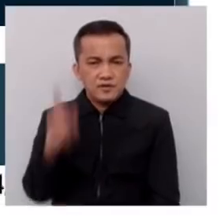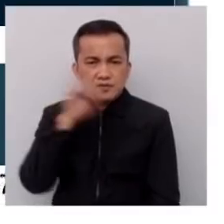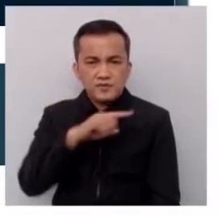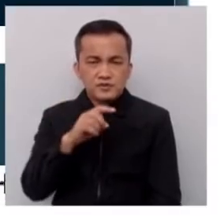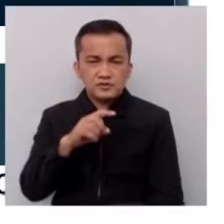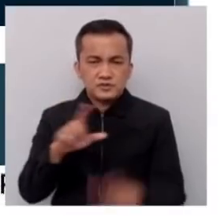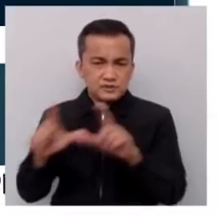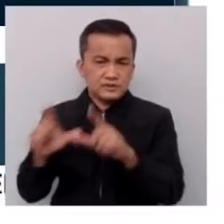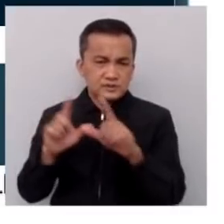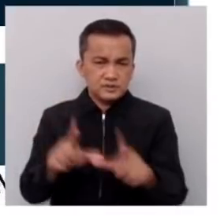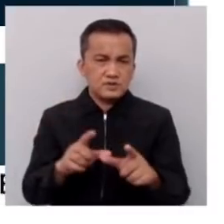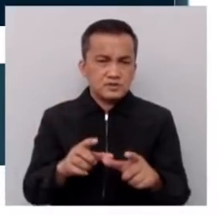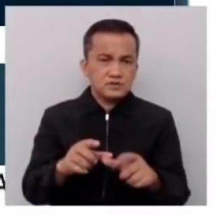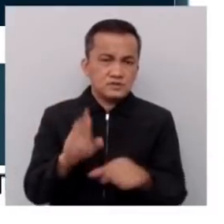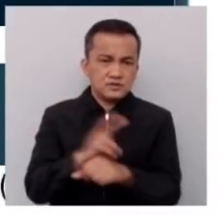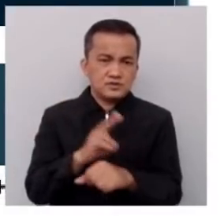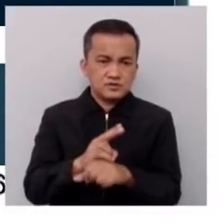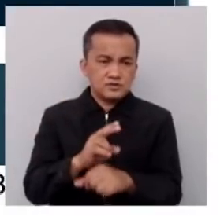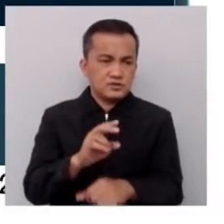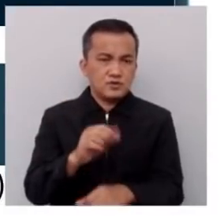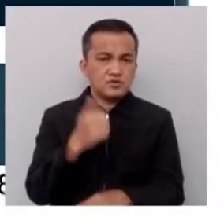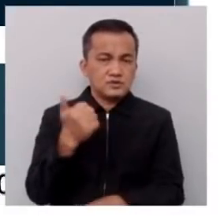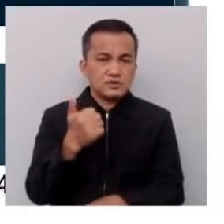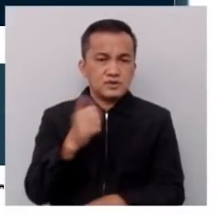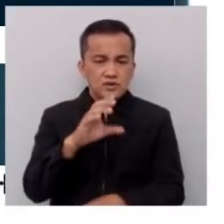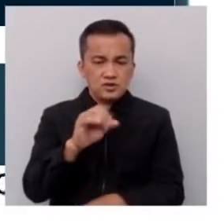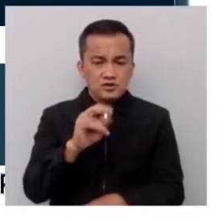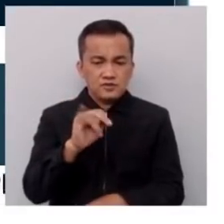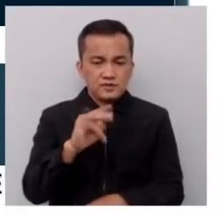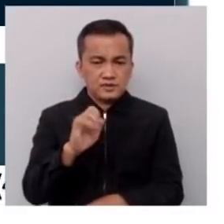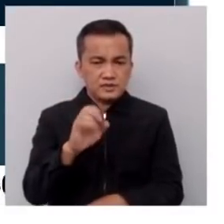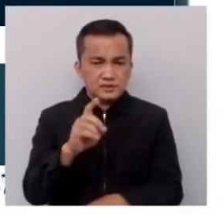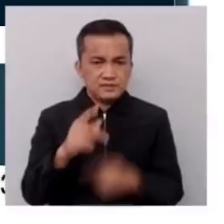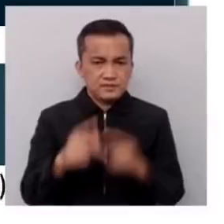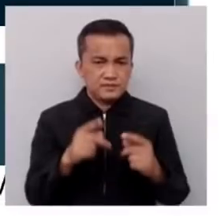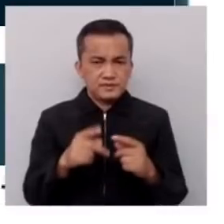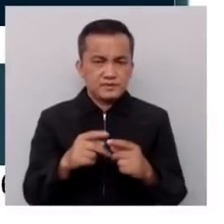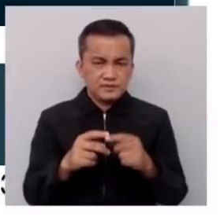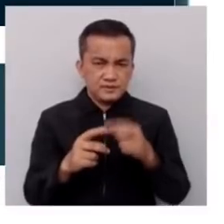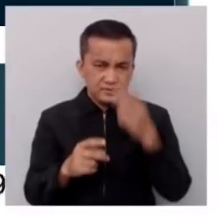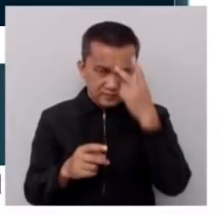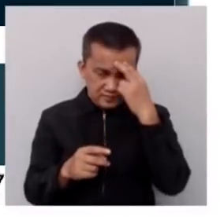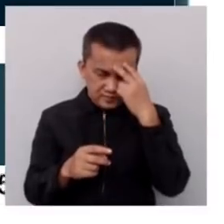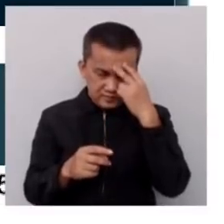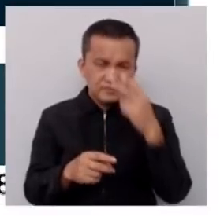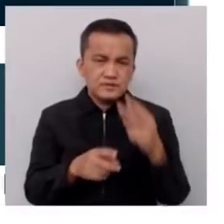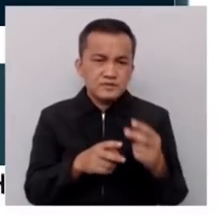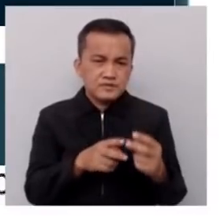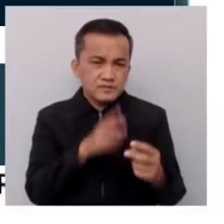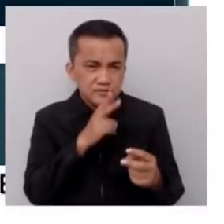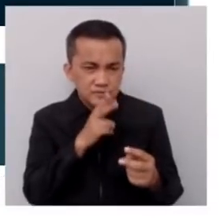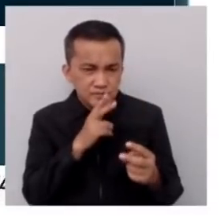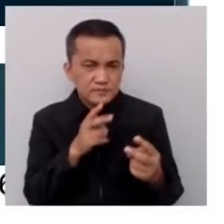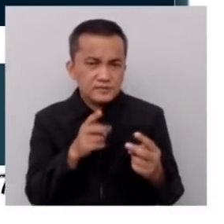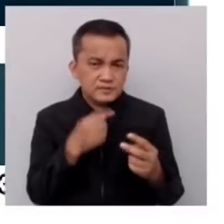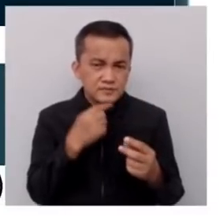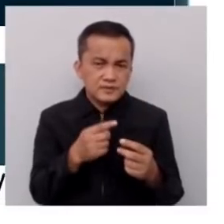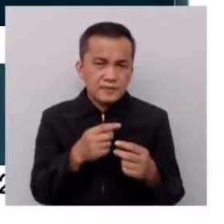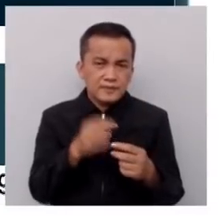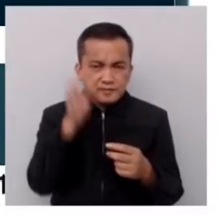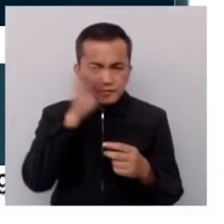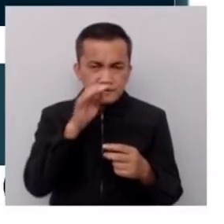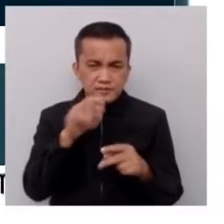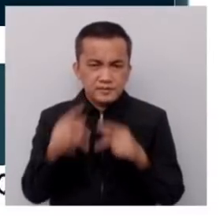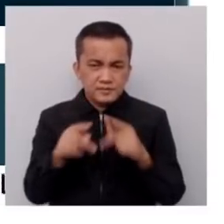her because they also use convicted felons. So the circumstances are suspect. This has been seen by the Filipino people